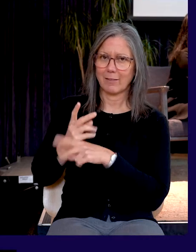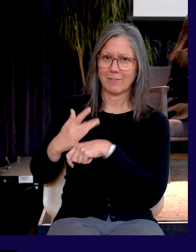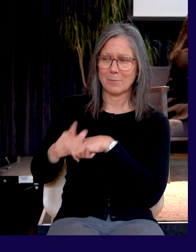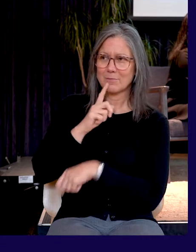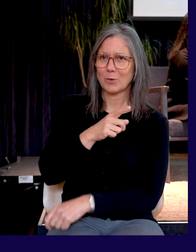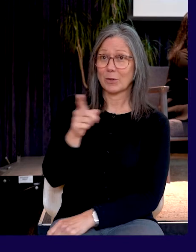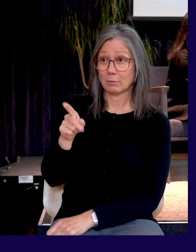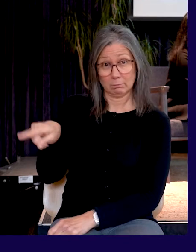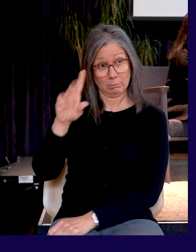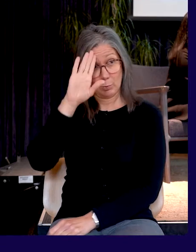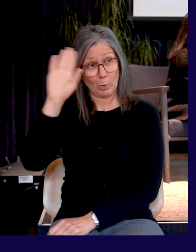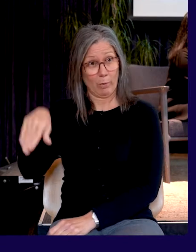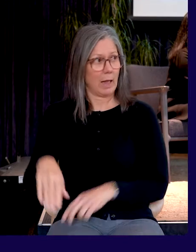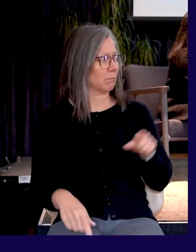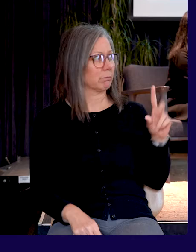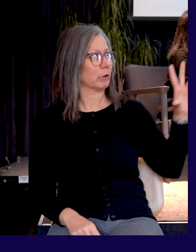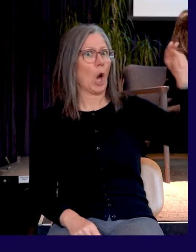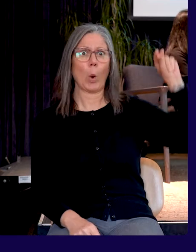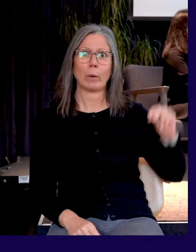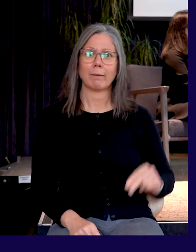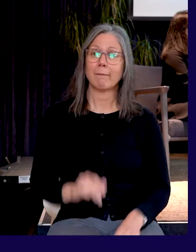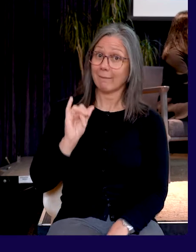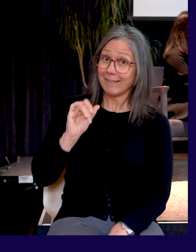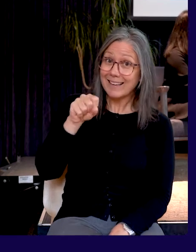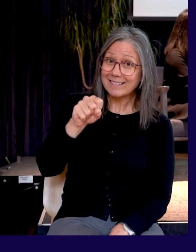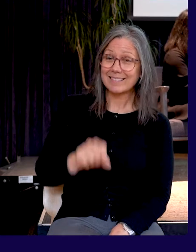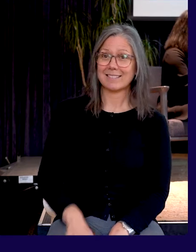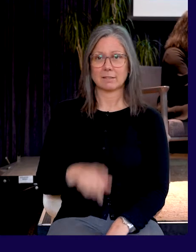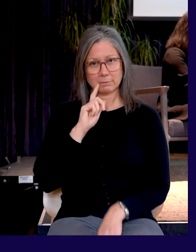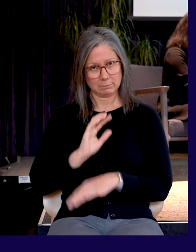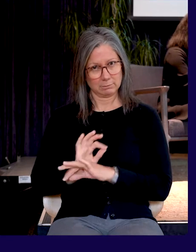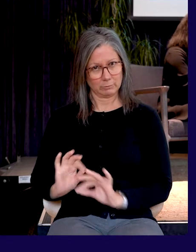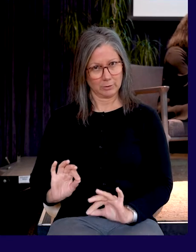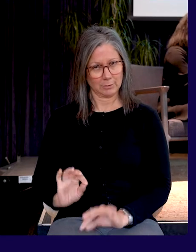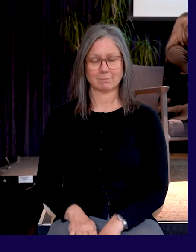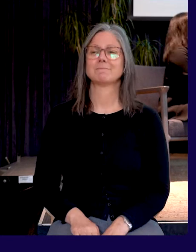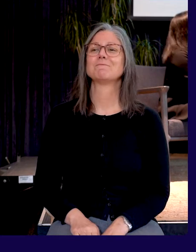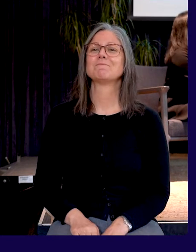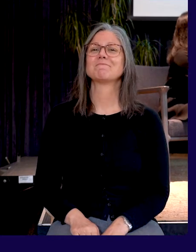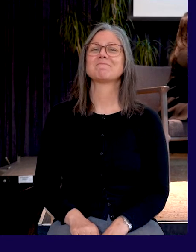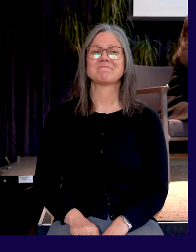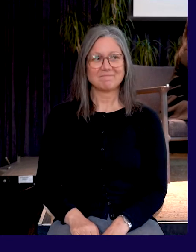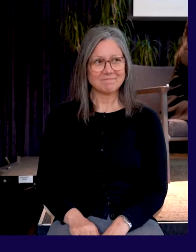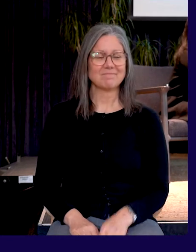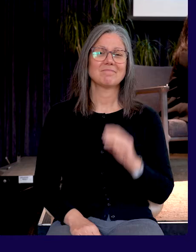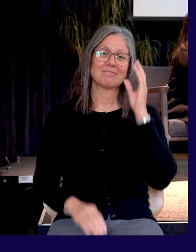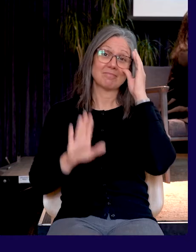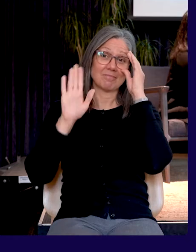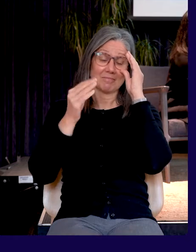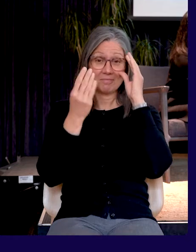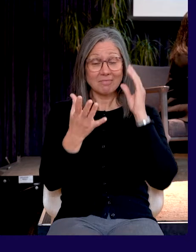available to you. Did you know that? Yes. And it's free, right? And there's also,